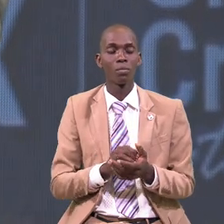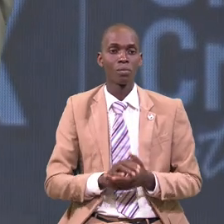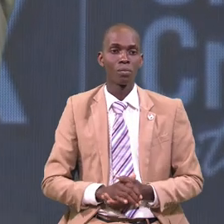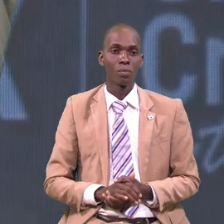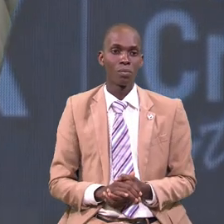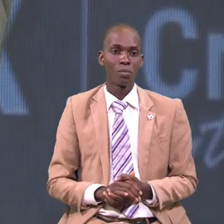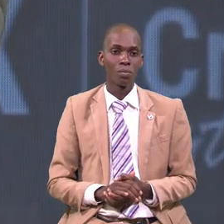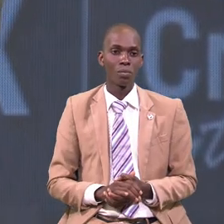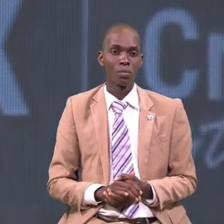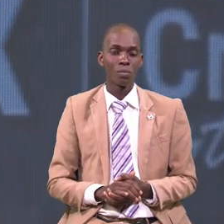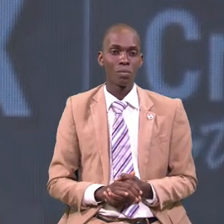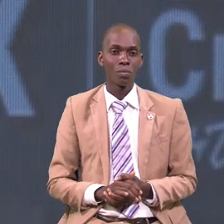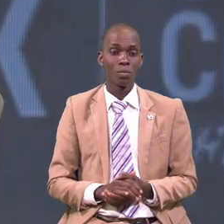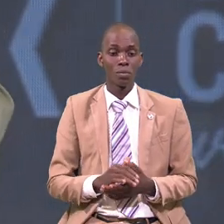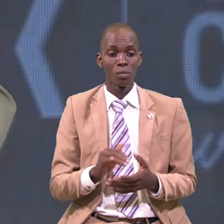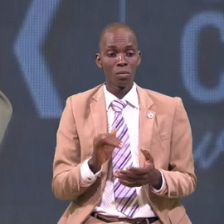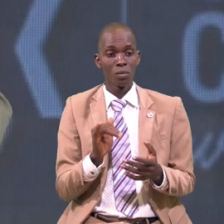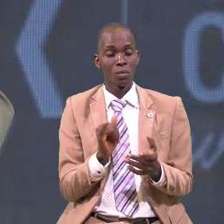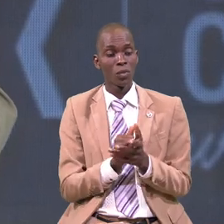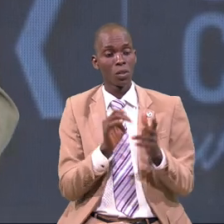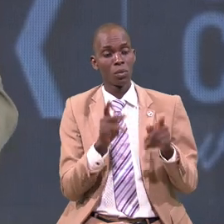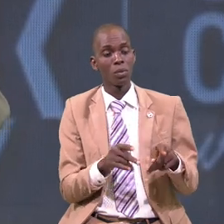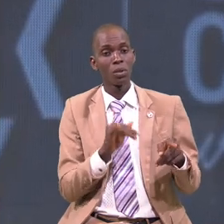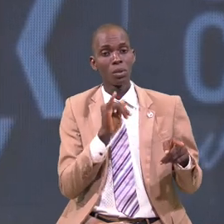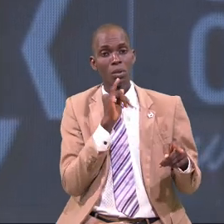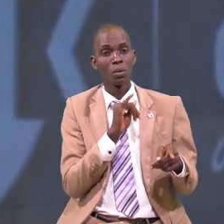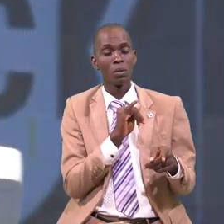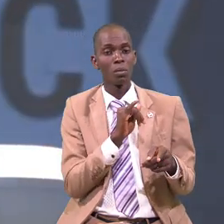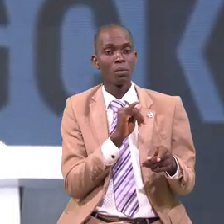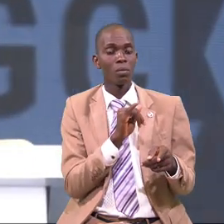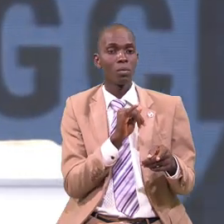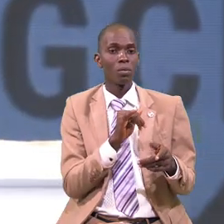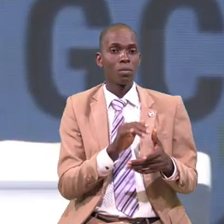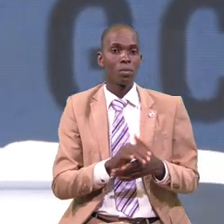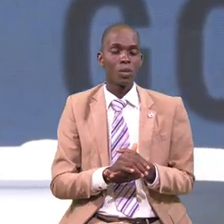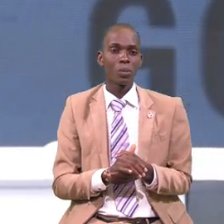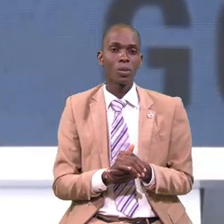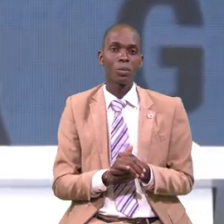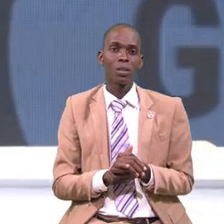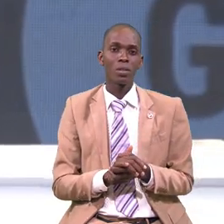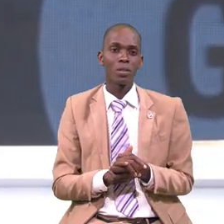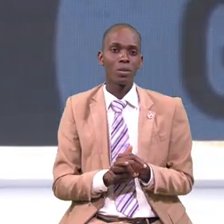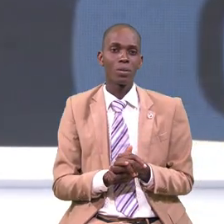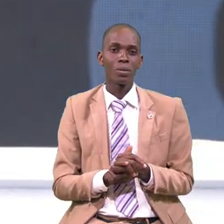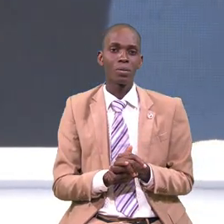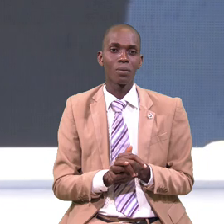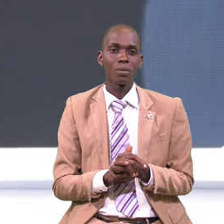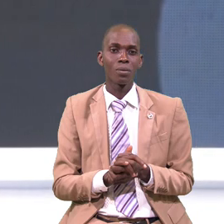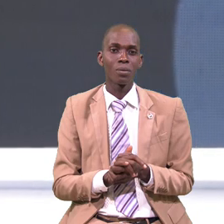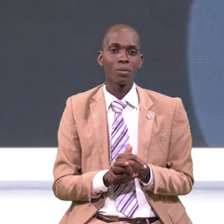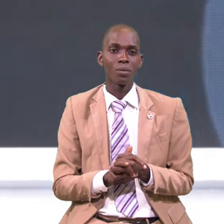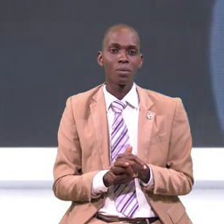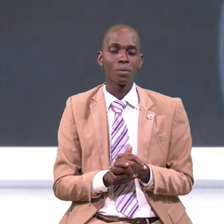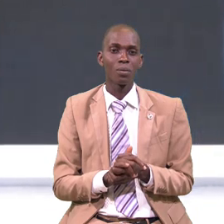the God of glory, I'm going to spend eternity with, will be number